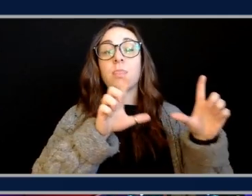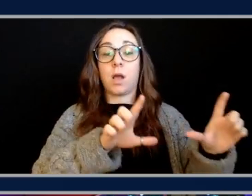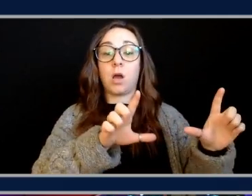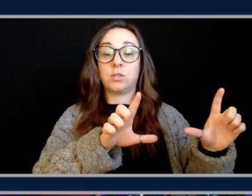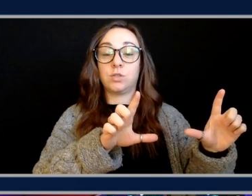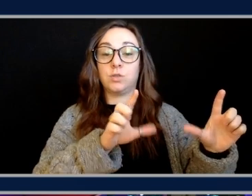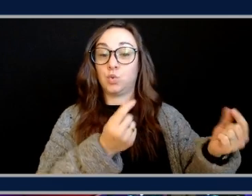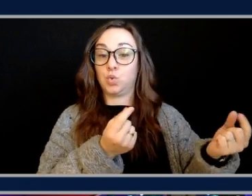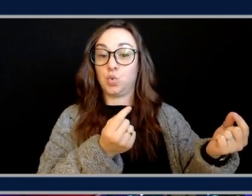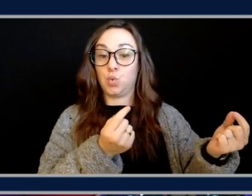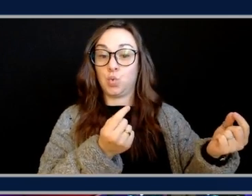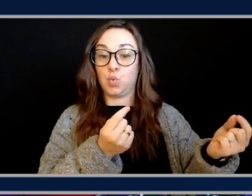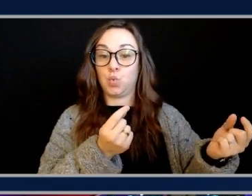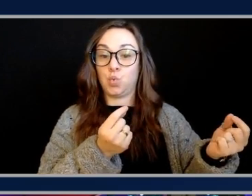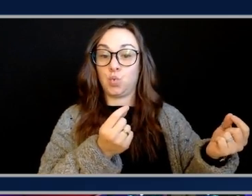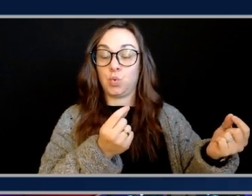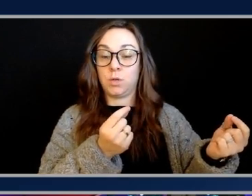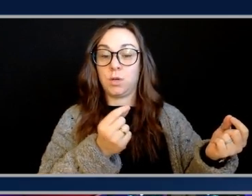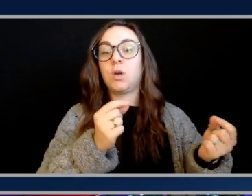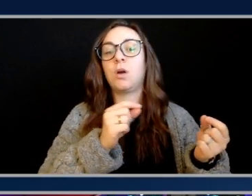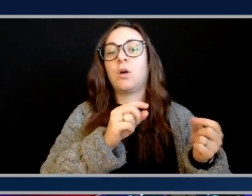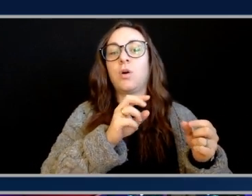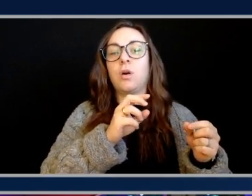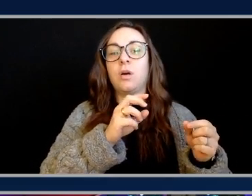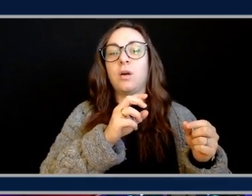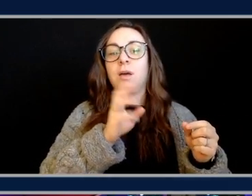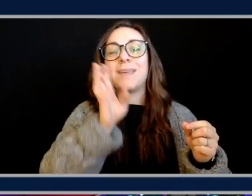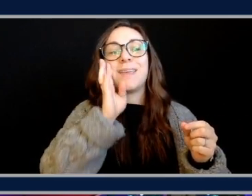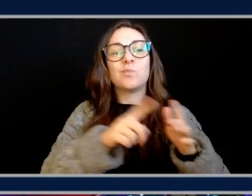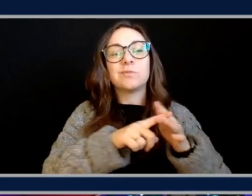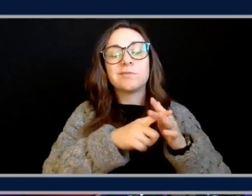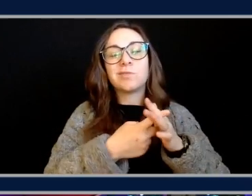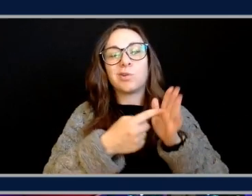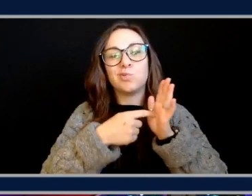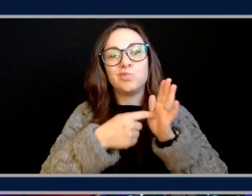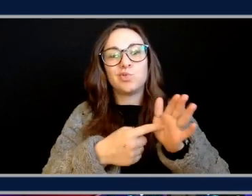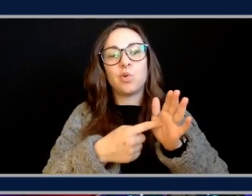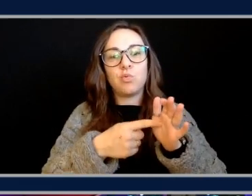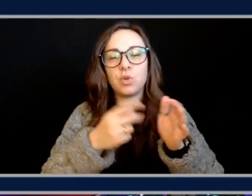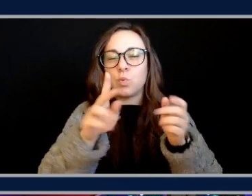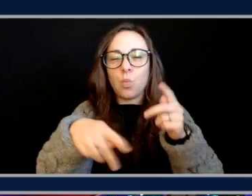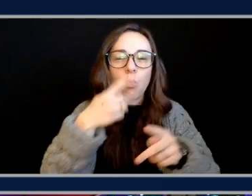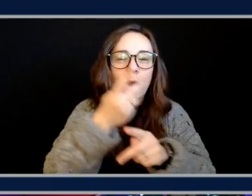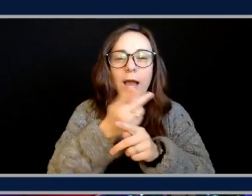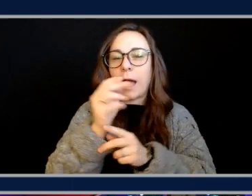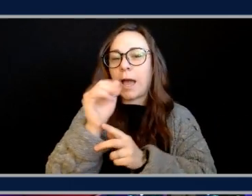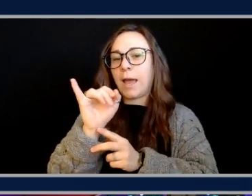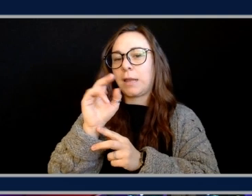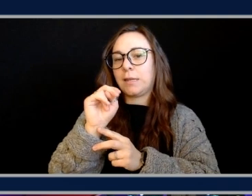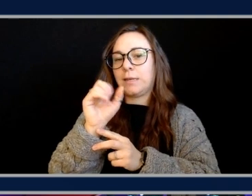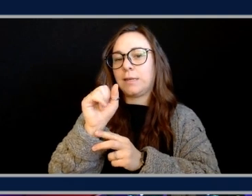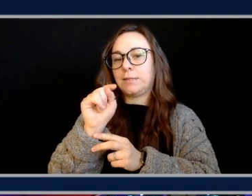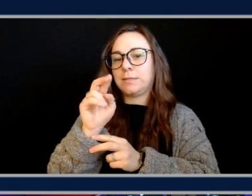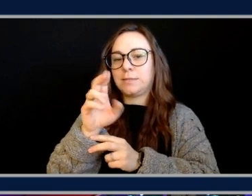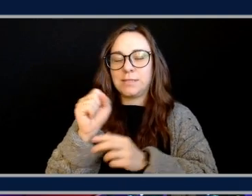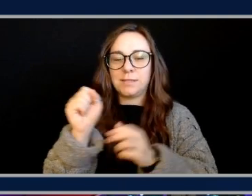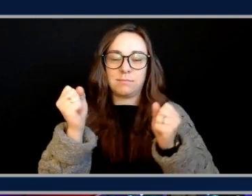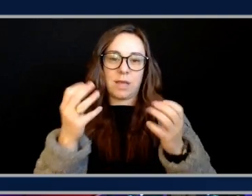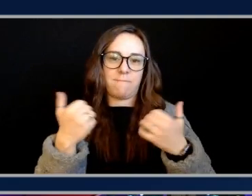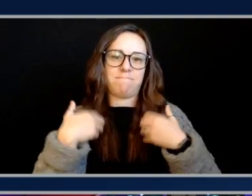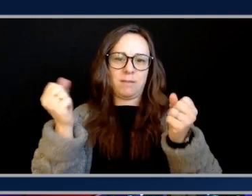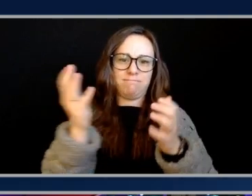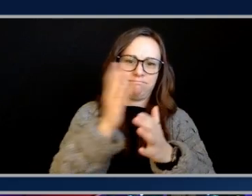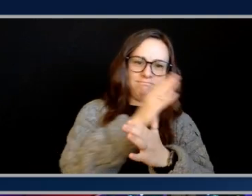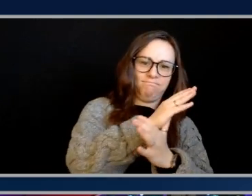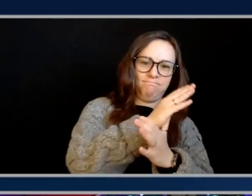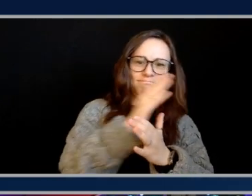bottom there, resulting instance types, what it does is it starts to show you exactly the kind of instances that range will elicit, and that's just going to